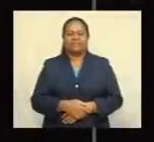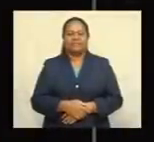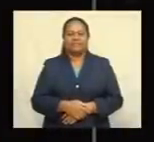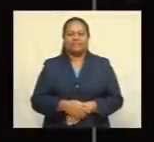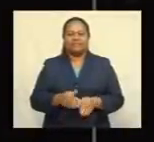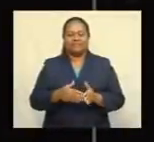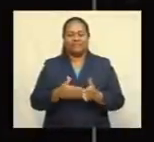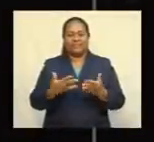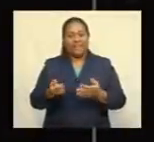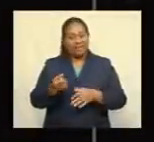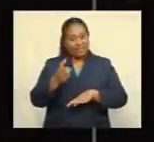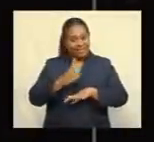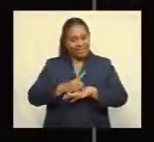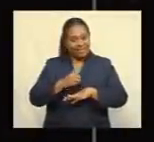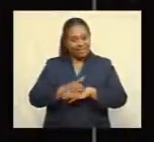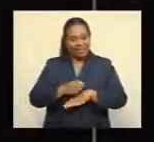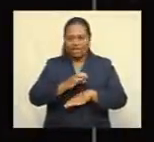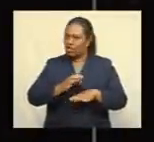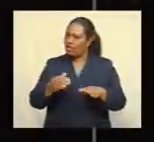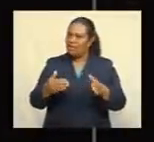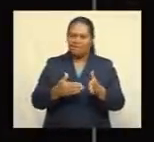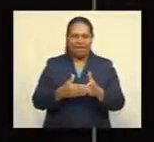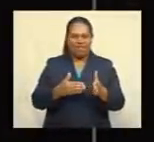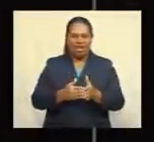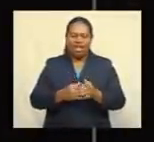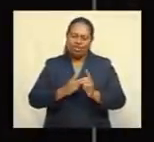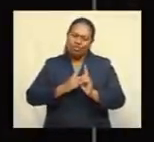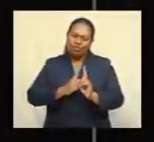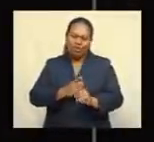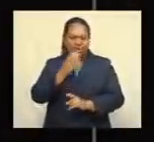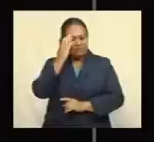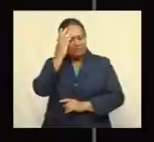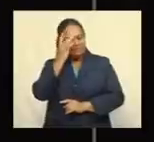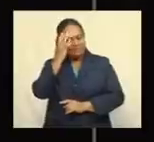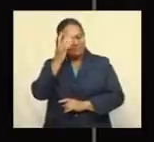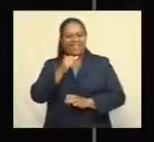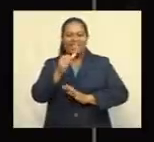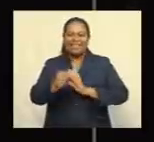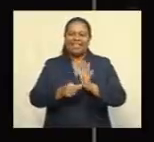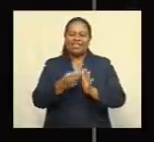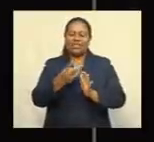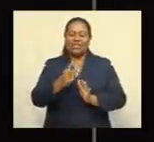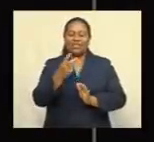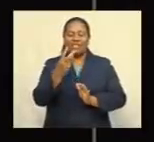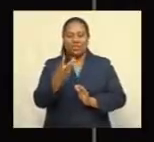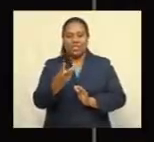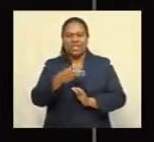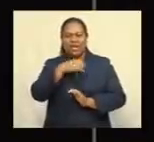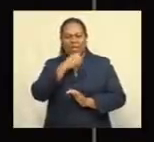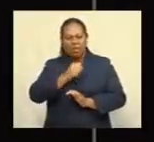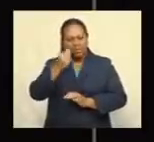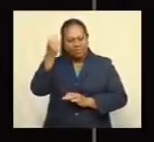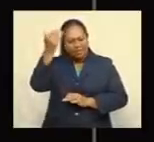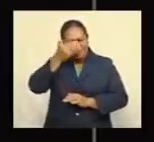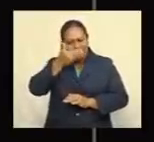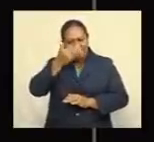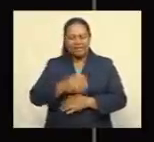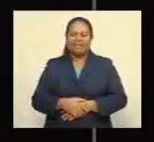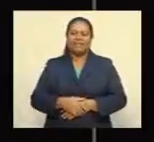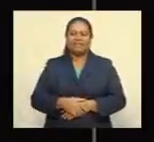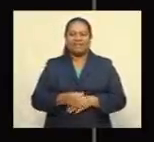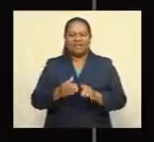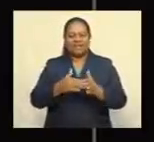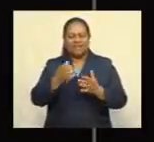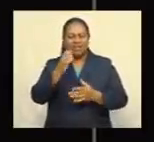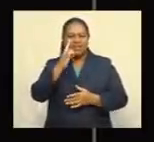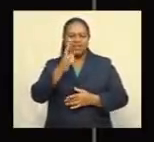Having a disability is no barrier to following your dreams. 23-year-old Dhruv Karan Nand, who is visually impaired, wants to venture